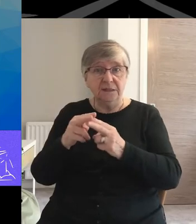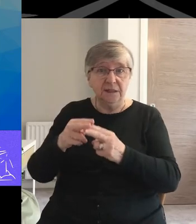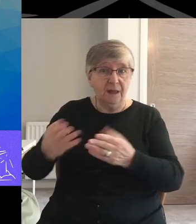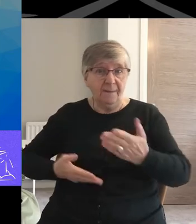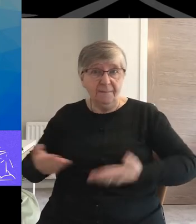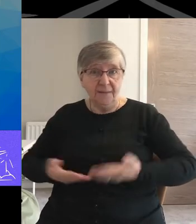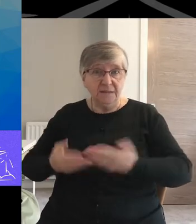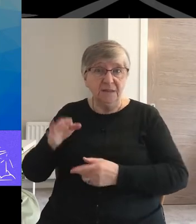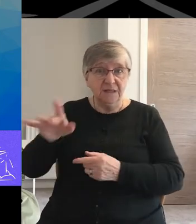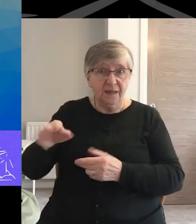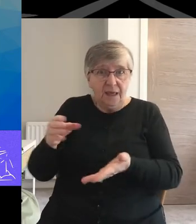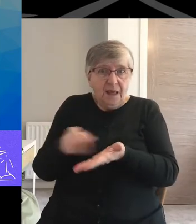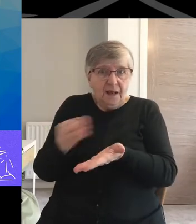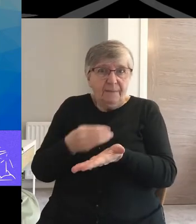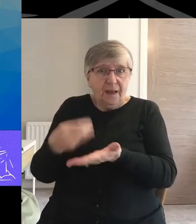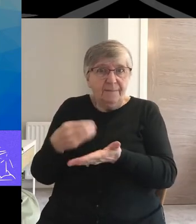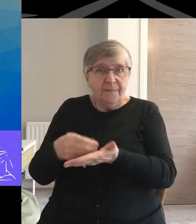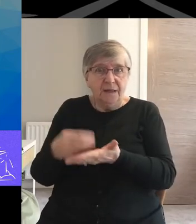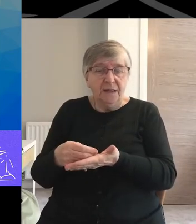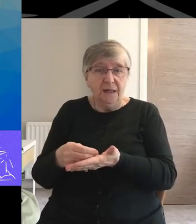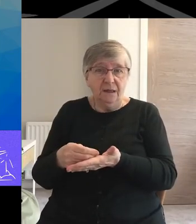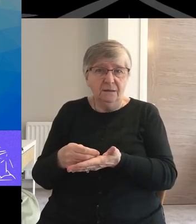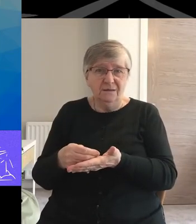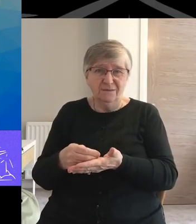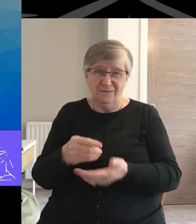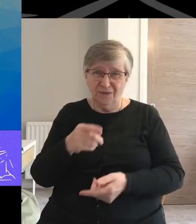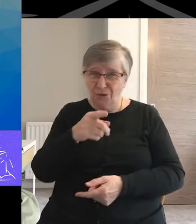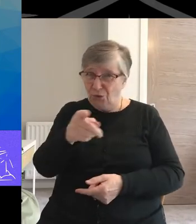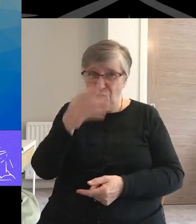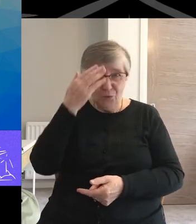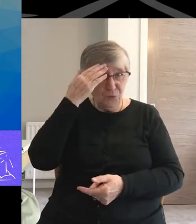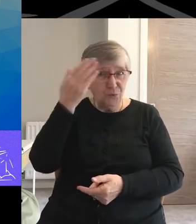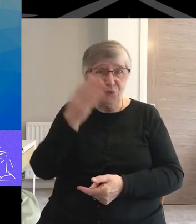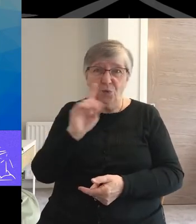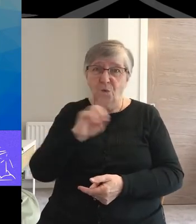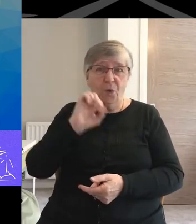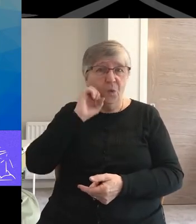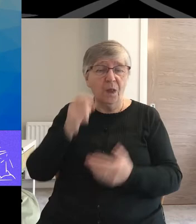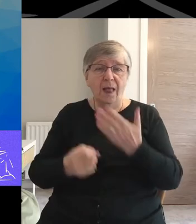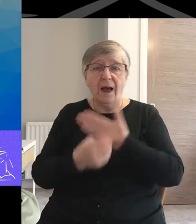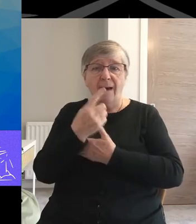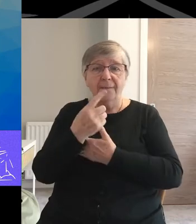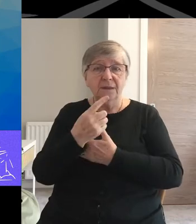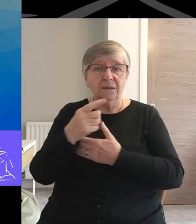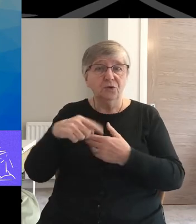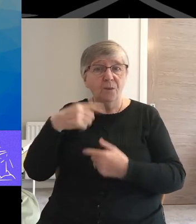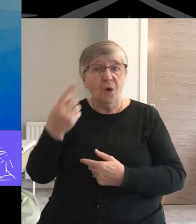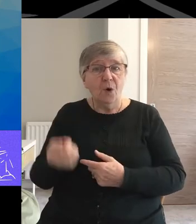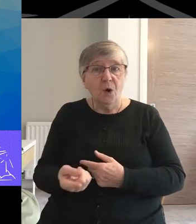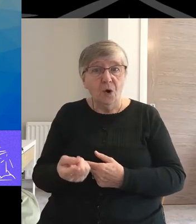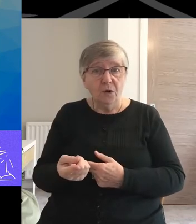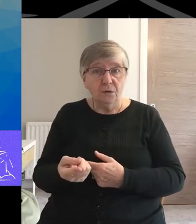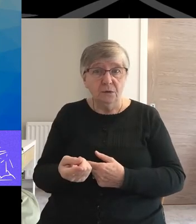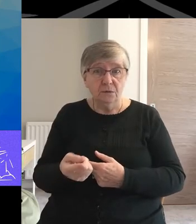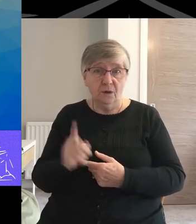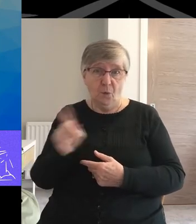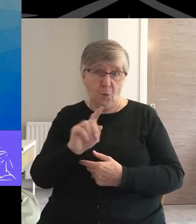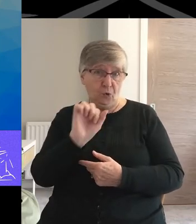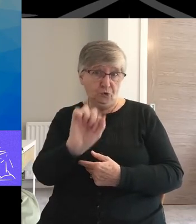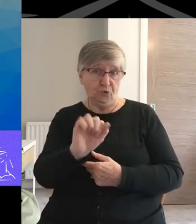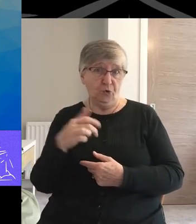on business and make money. Why, you do not even know what will happen tomorrow. What is your